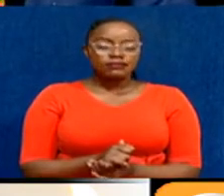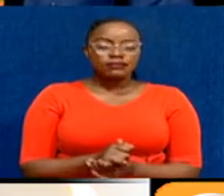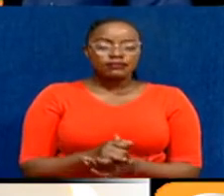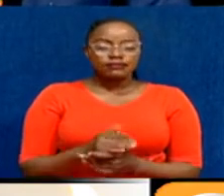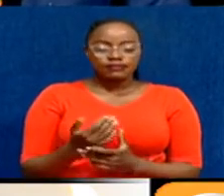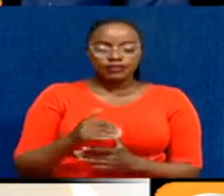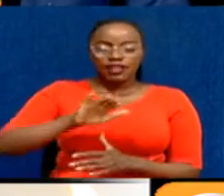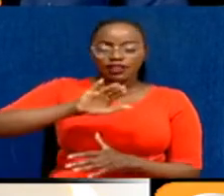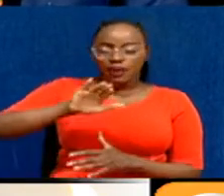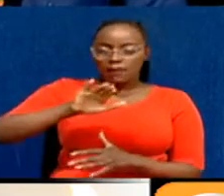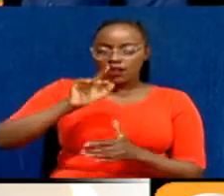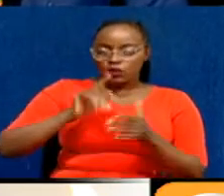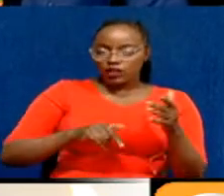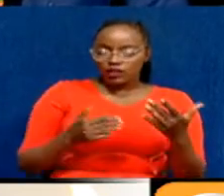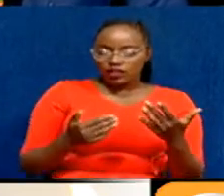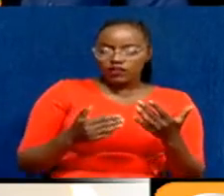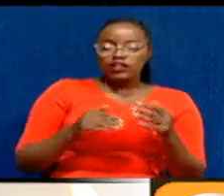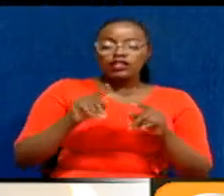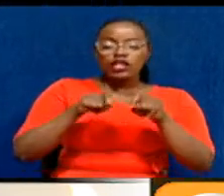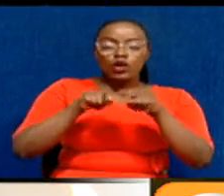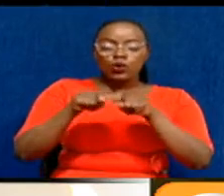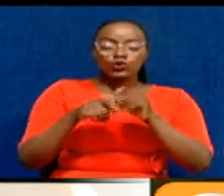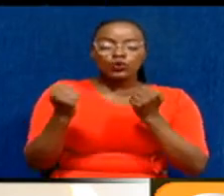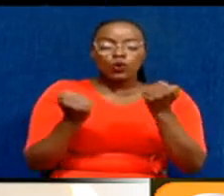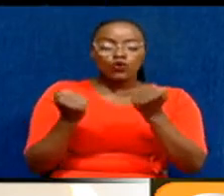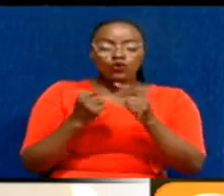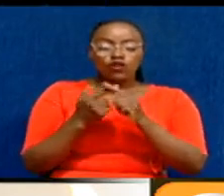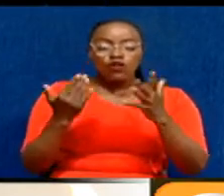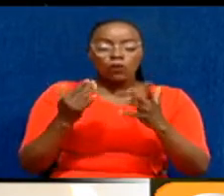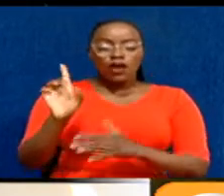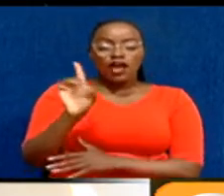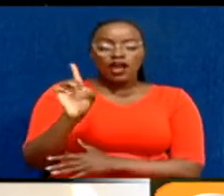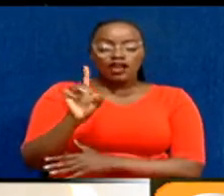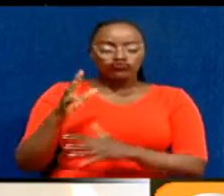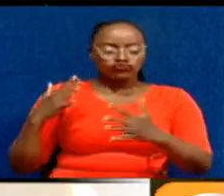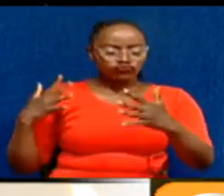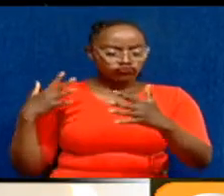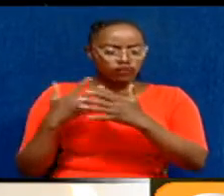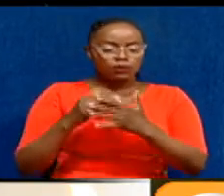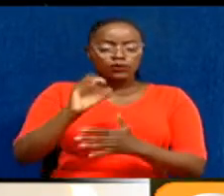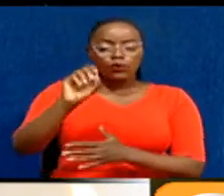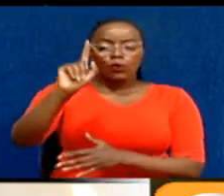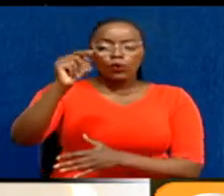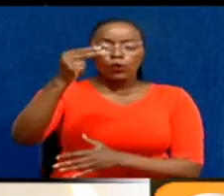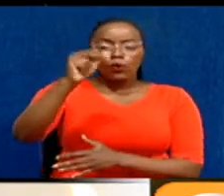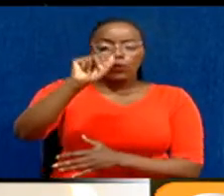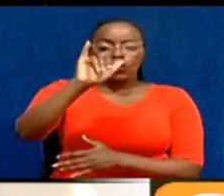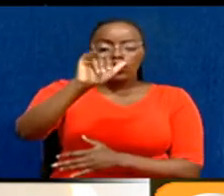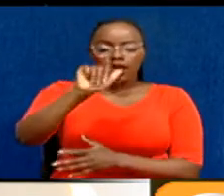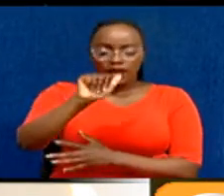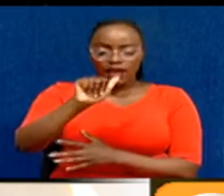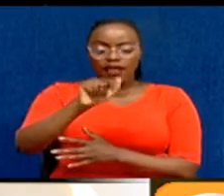And what is left is the traffic control right from Nairobi all the way to Othaya, where